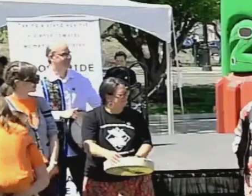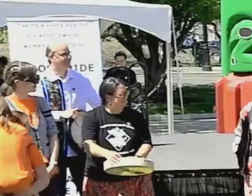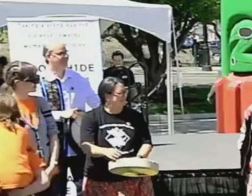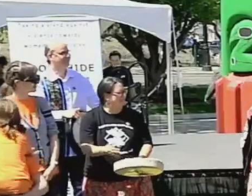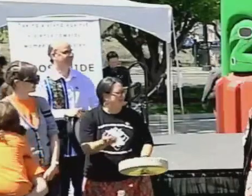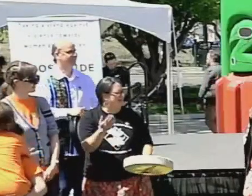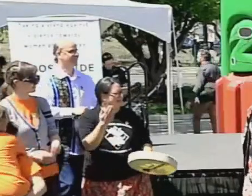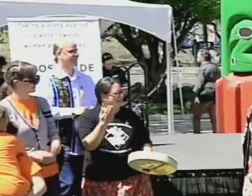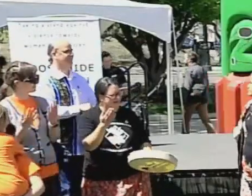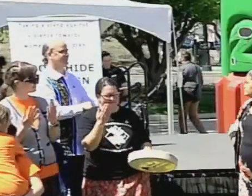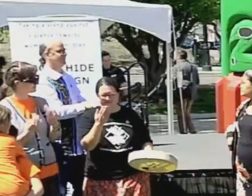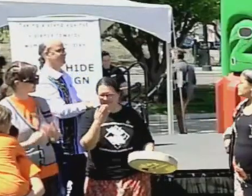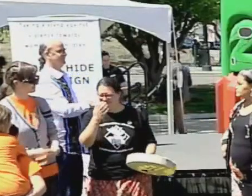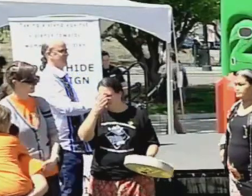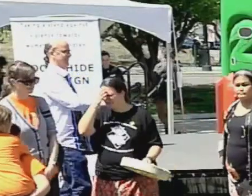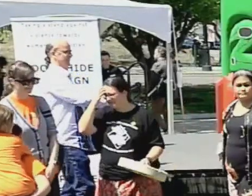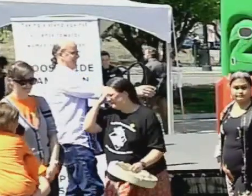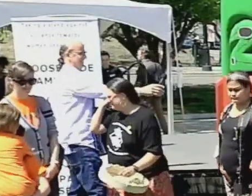so much.